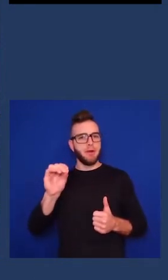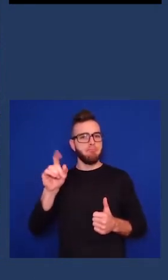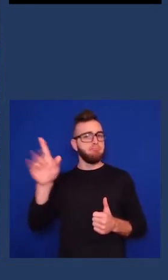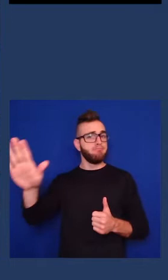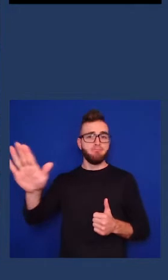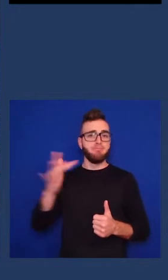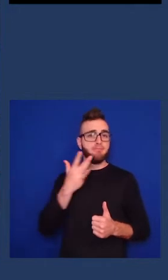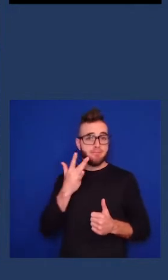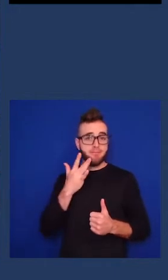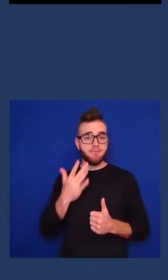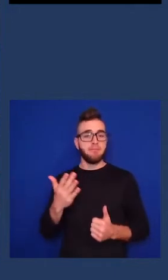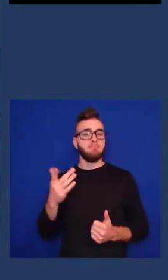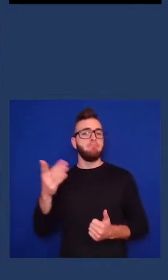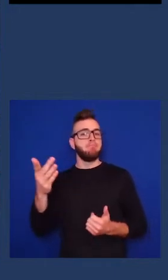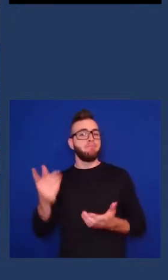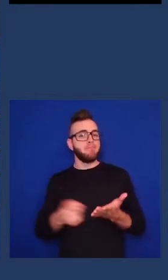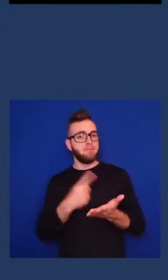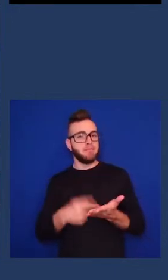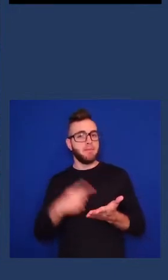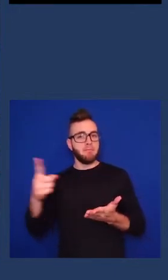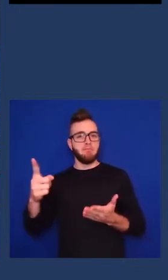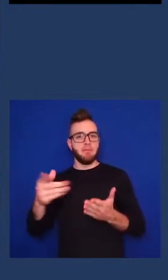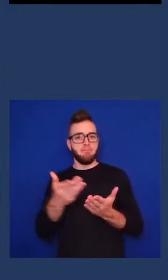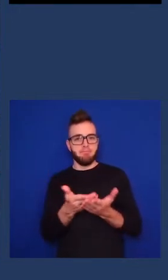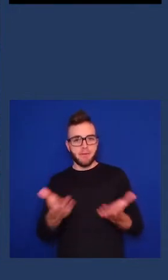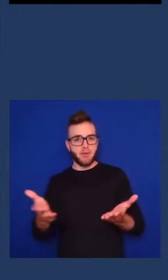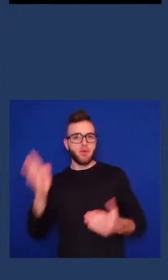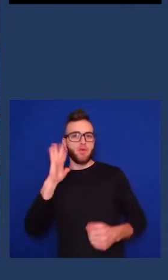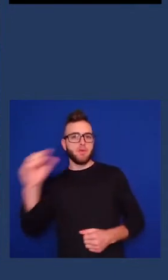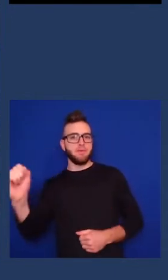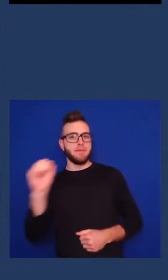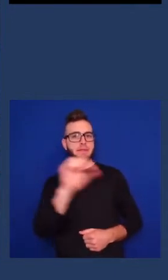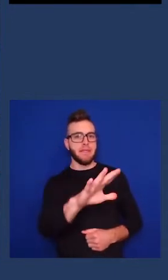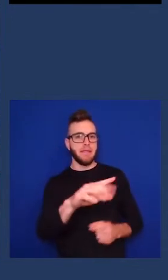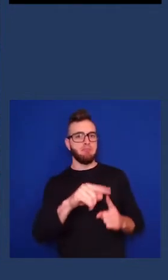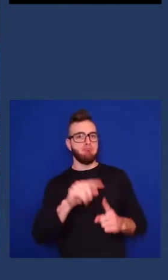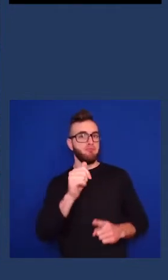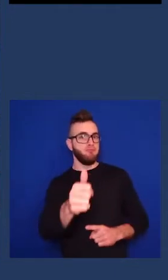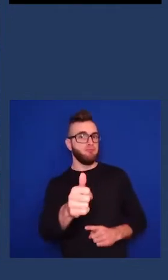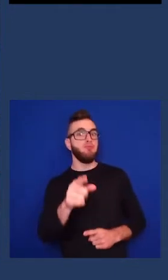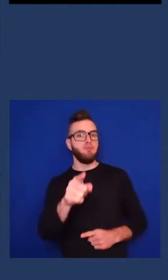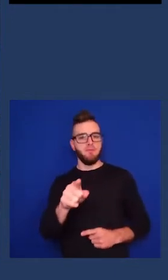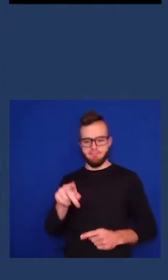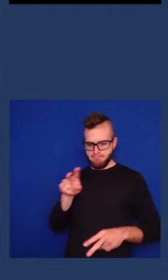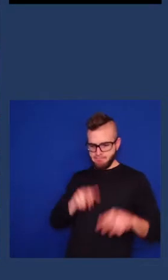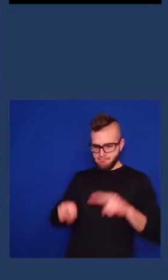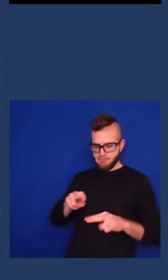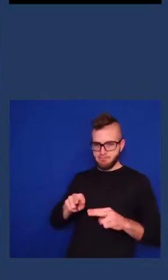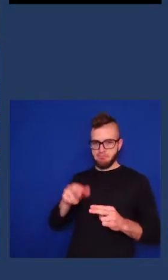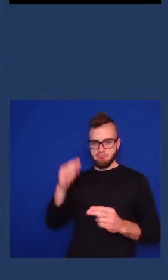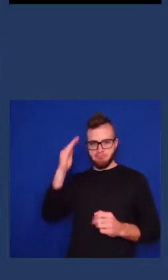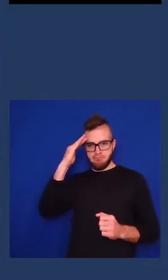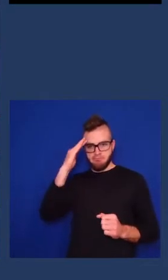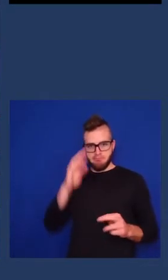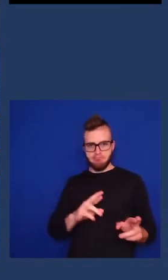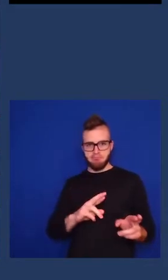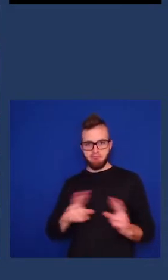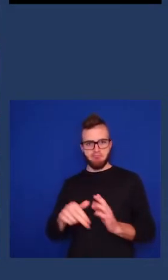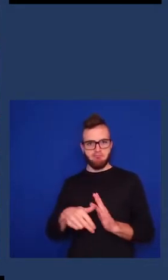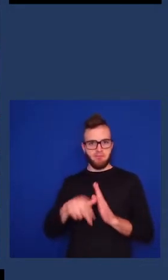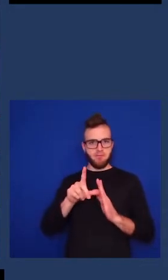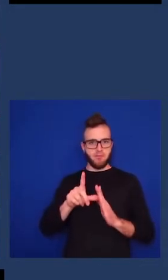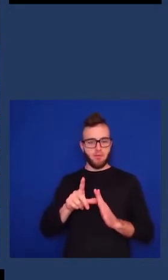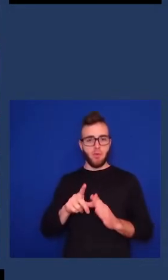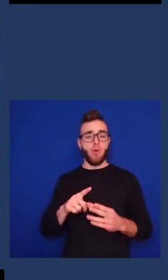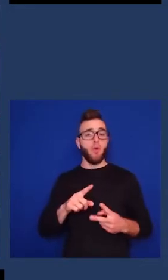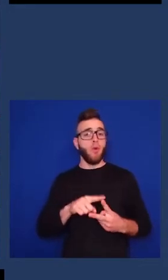The company can send you the materials beforehand to review or send you the materials during the interview, but